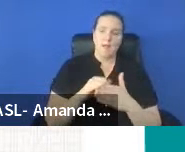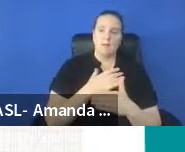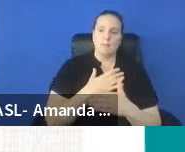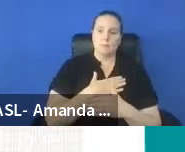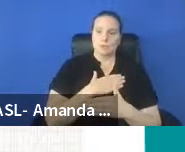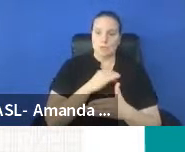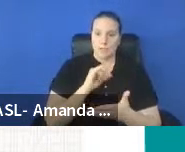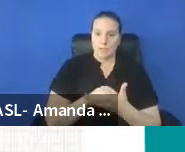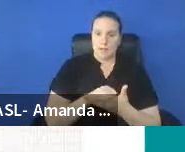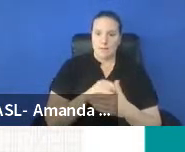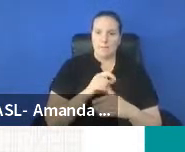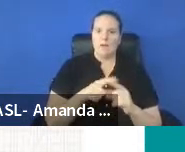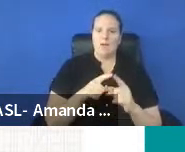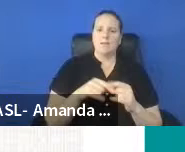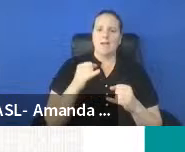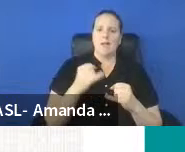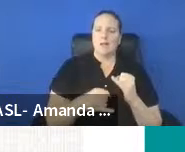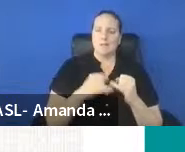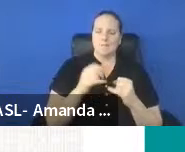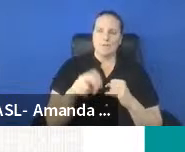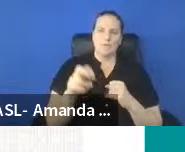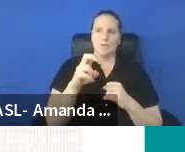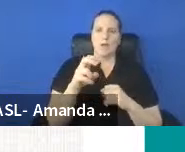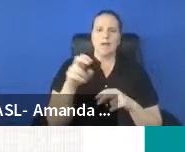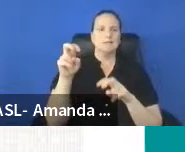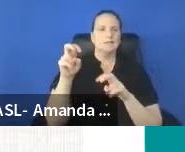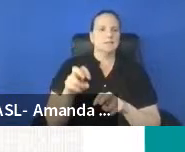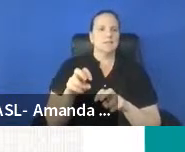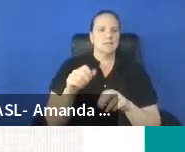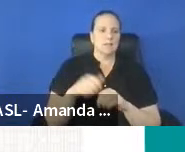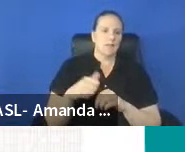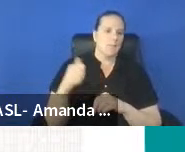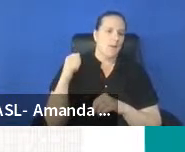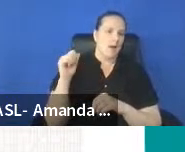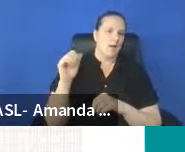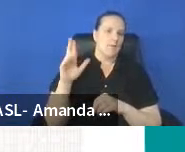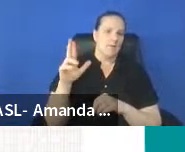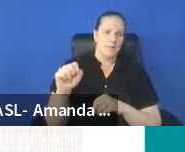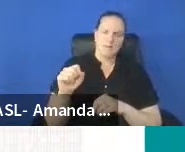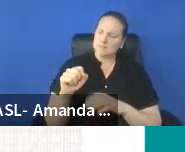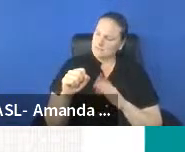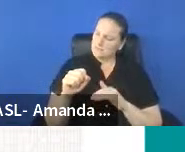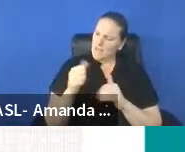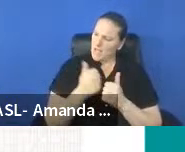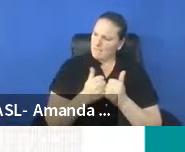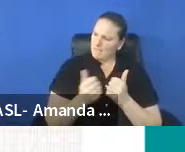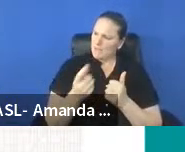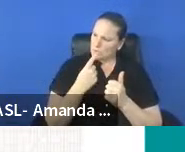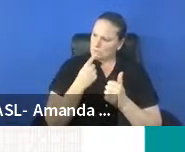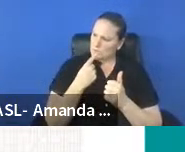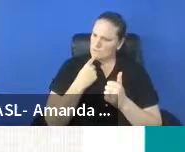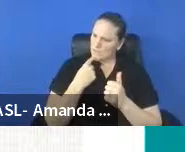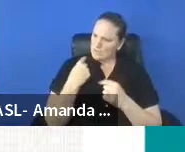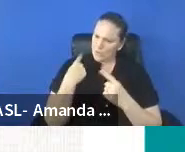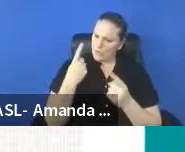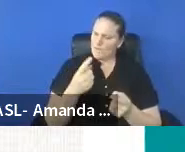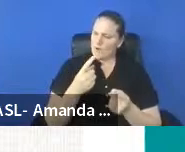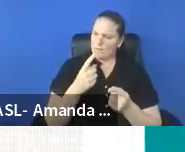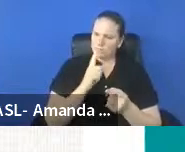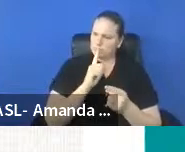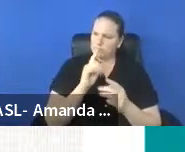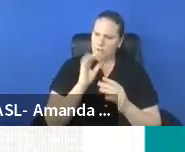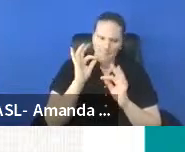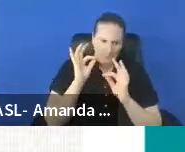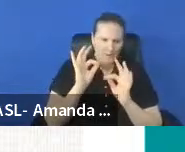But then towards the end of the tour, I had to sit with him in the back of the bus and say, look, everything you've said so far has just been perfect